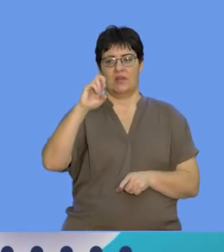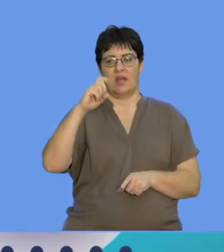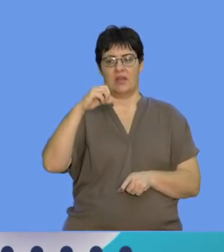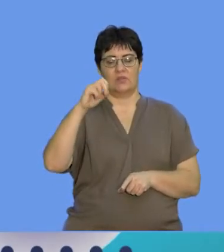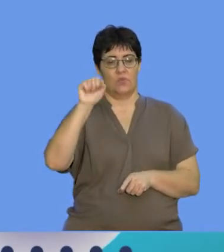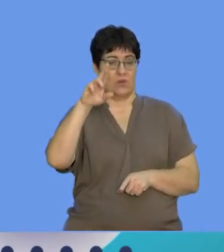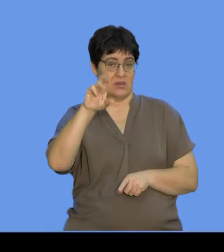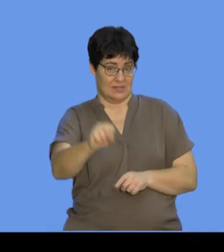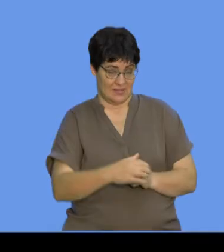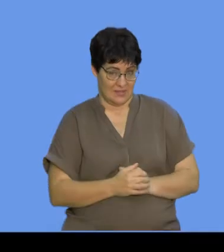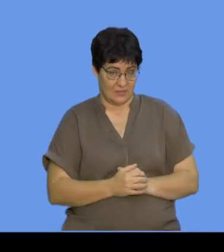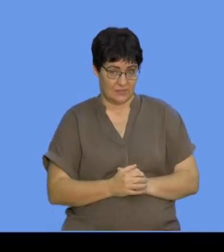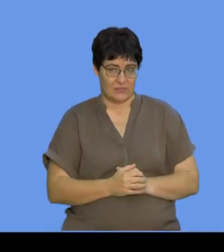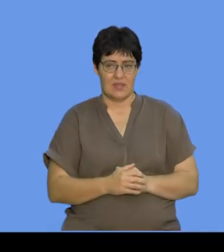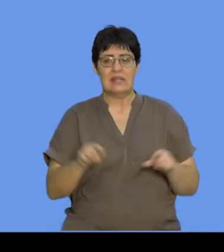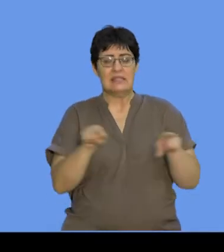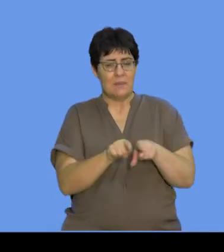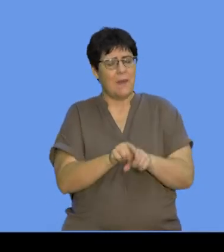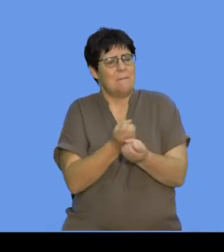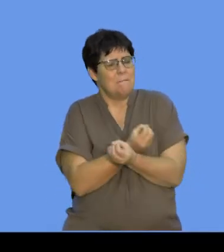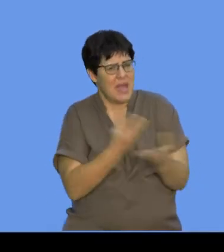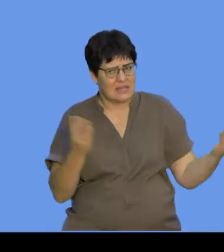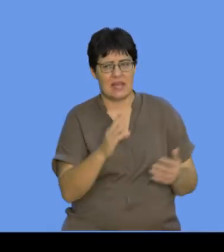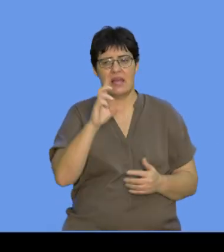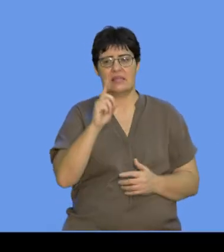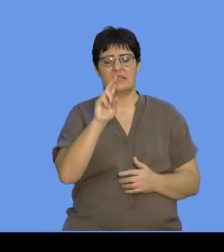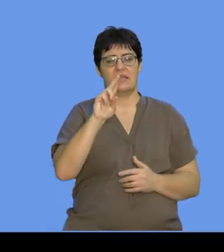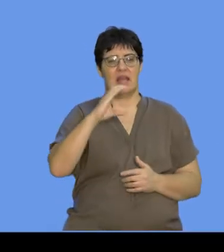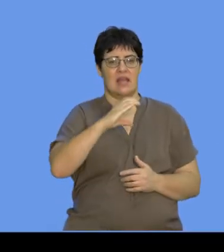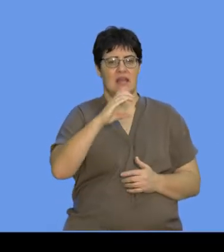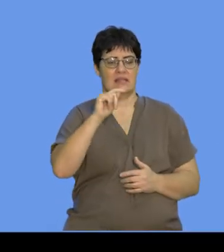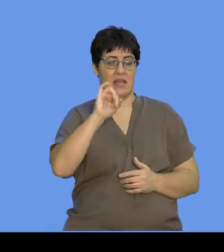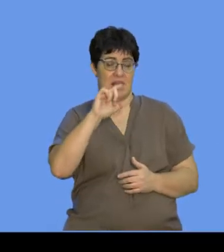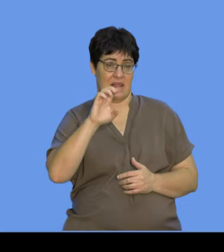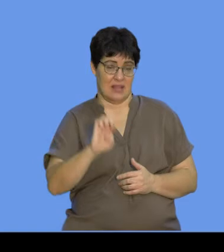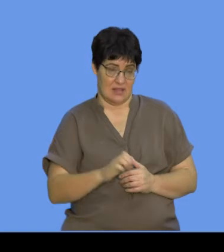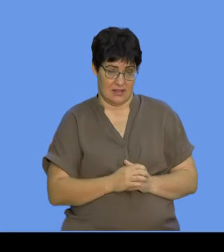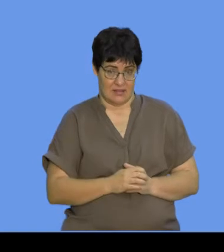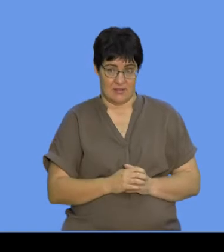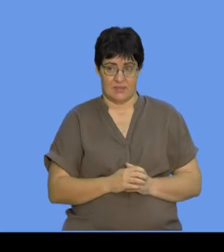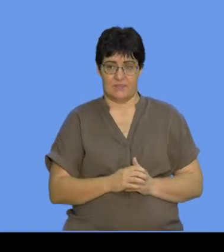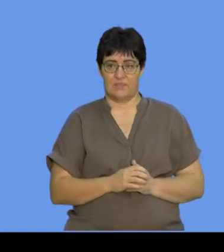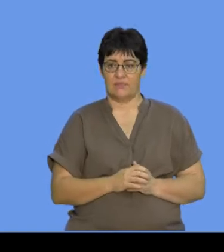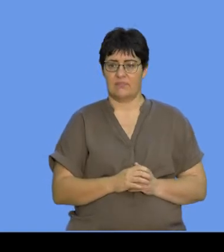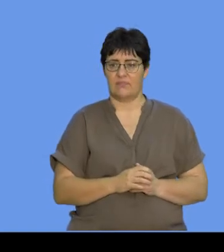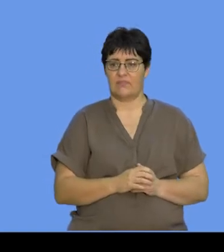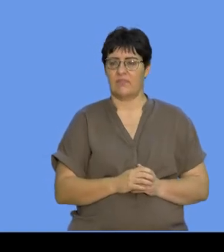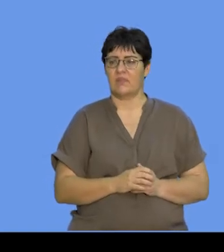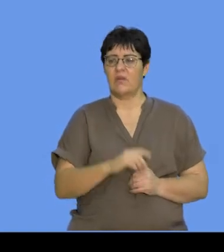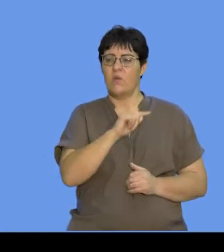property. Right, and also most metals are ductile. If you pay attention to